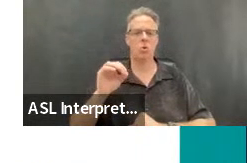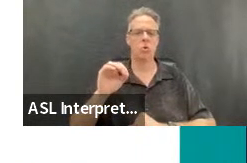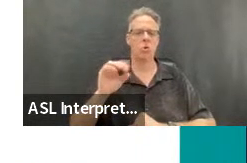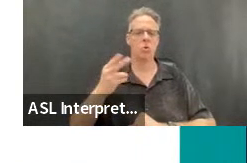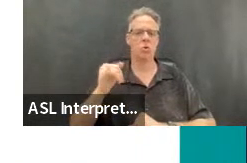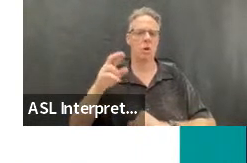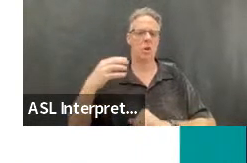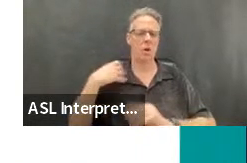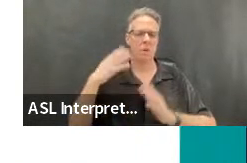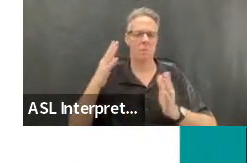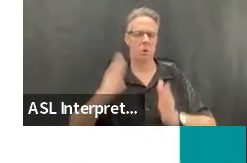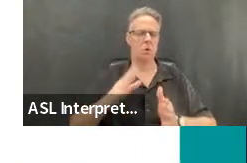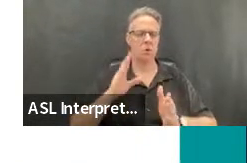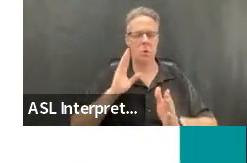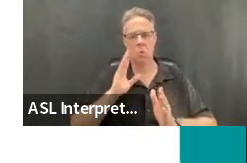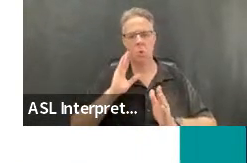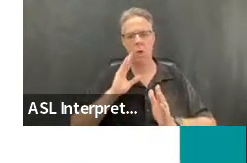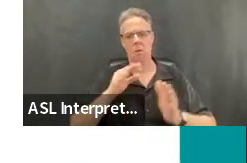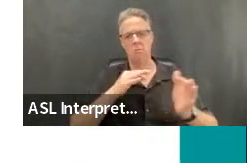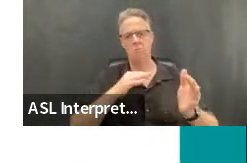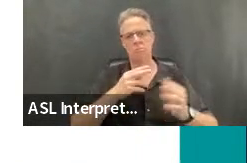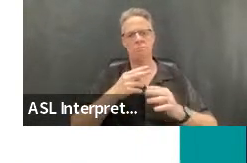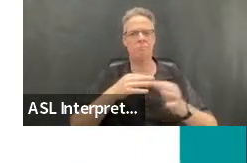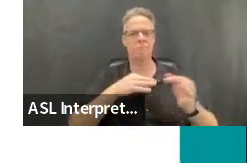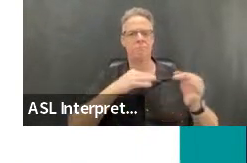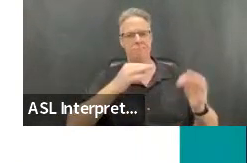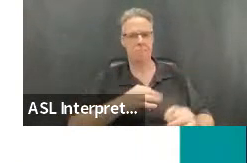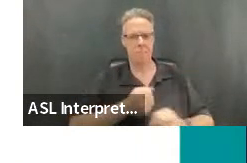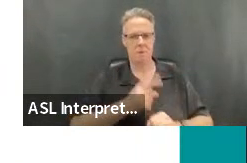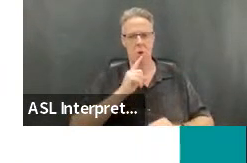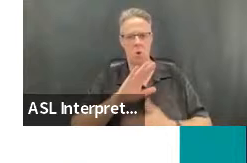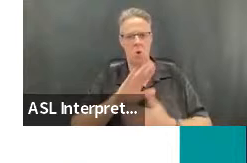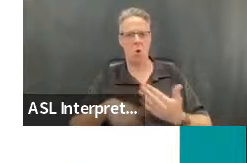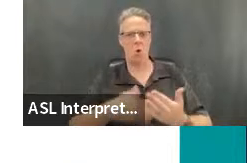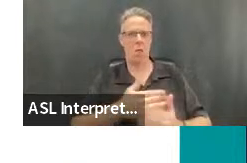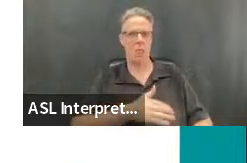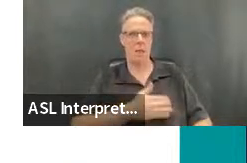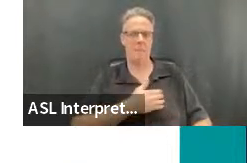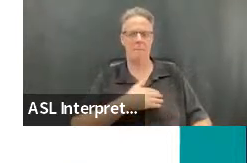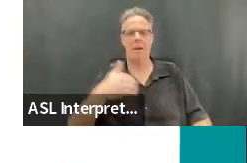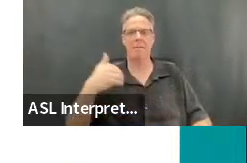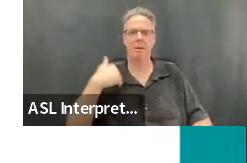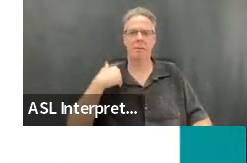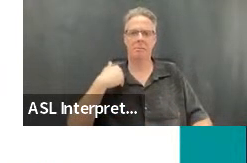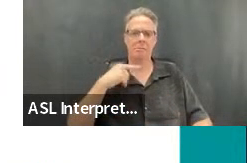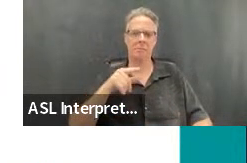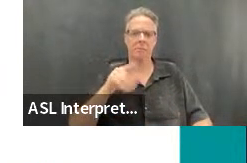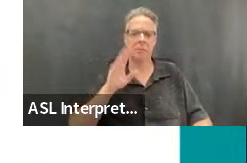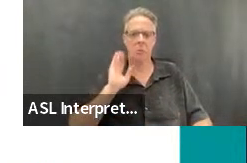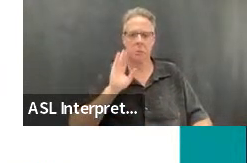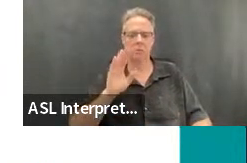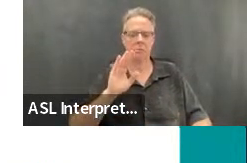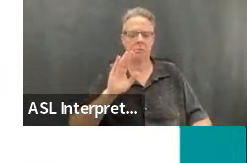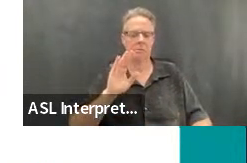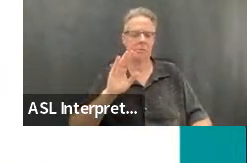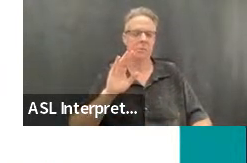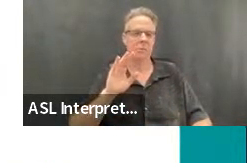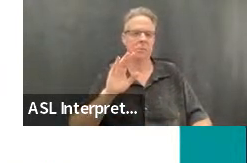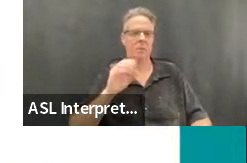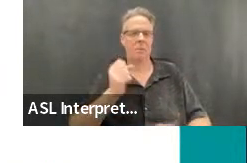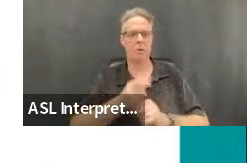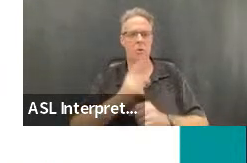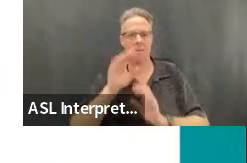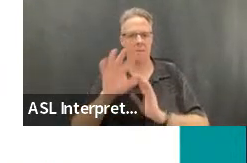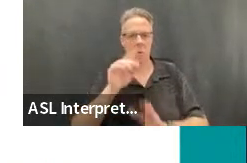us through a bit of a debrief, but I just want to make sure all our members are tracking. We're going to be looking for a reporter.